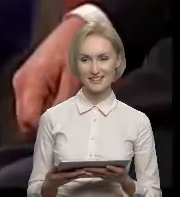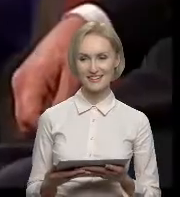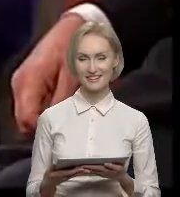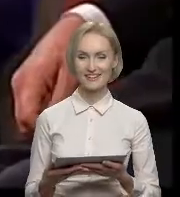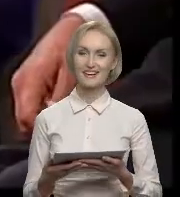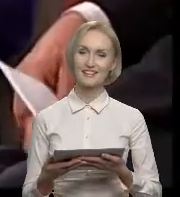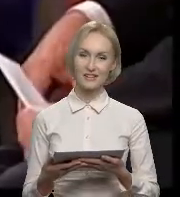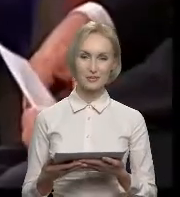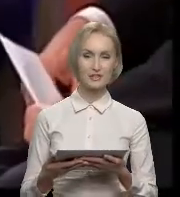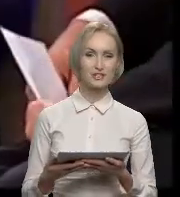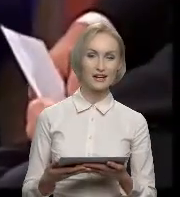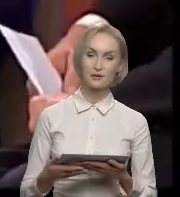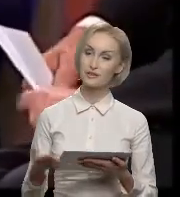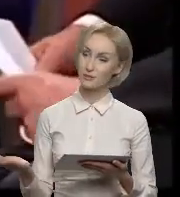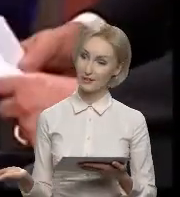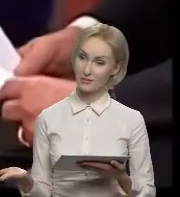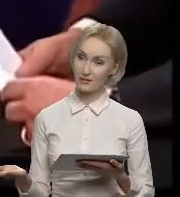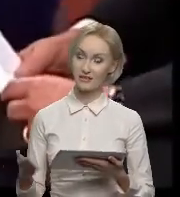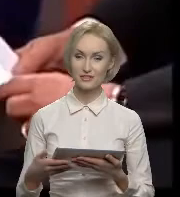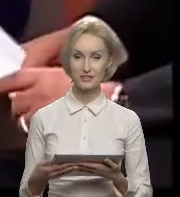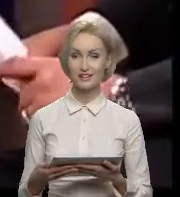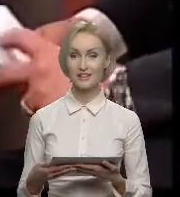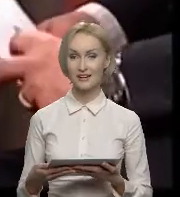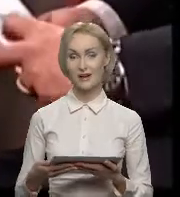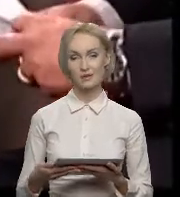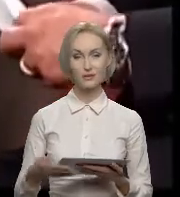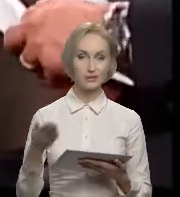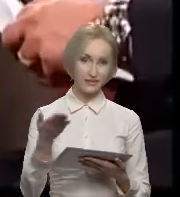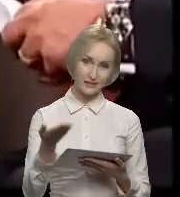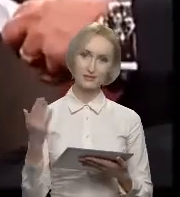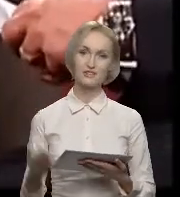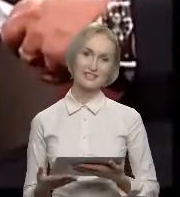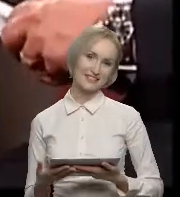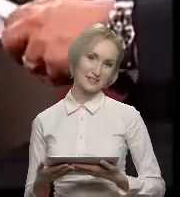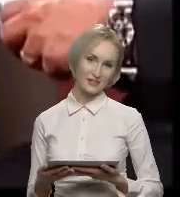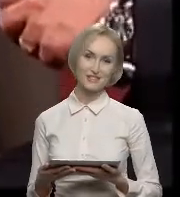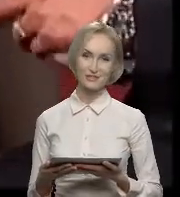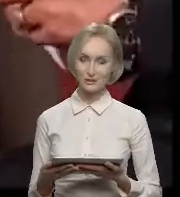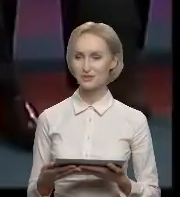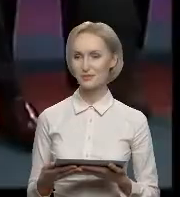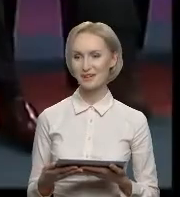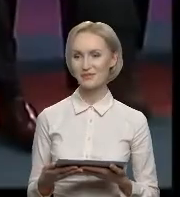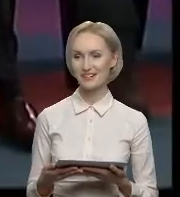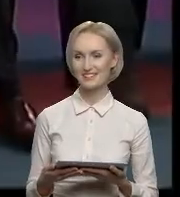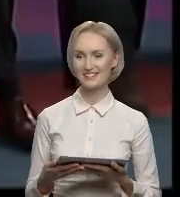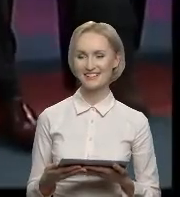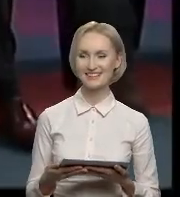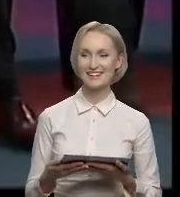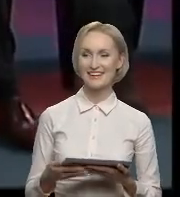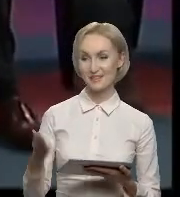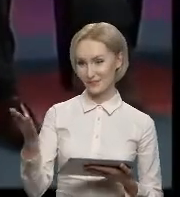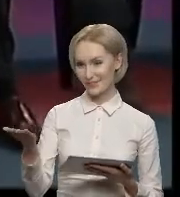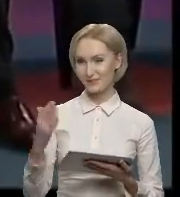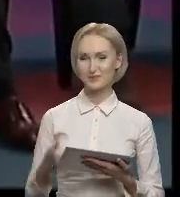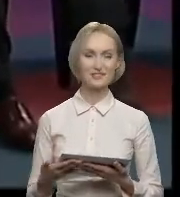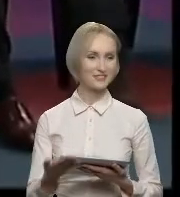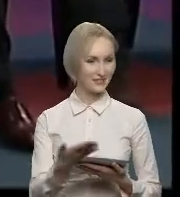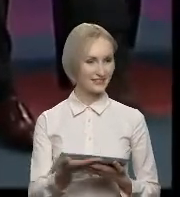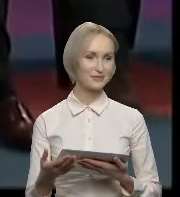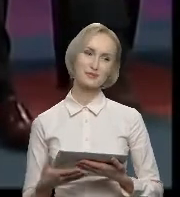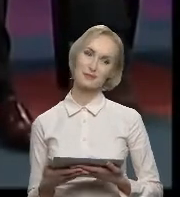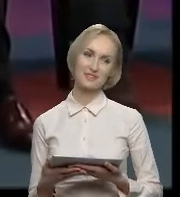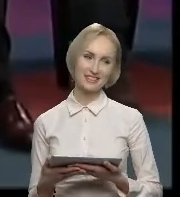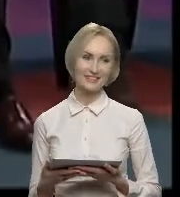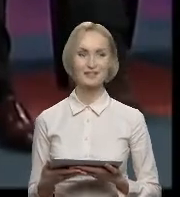skyrocket. Are you ready for the results? Yes. When it comes to the paternity of Darius, this beautiful child right there, right